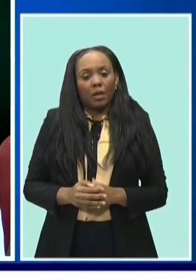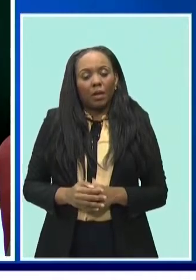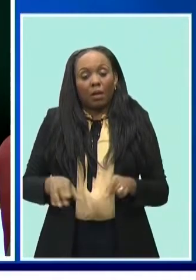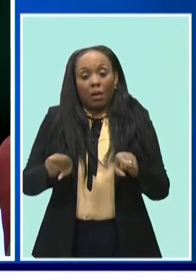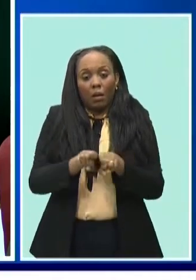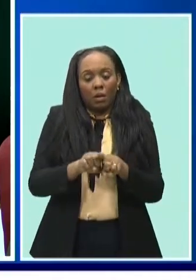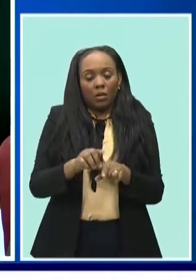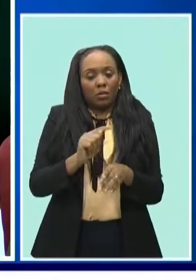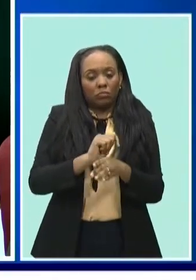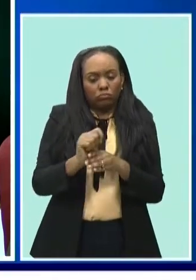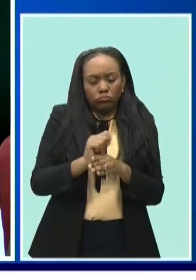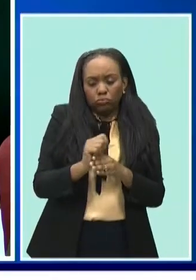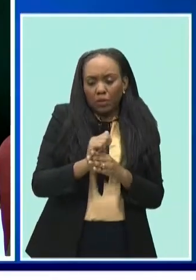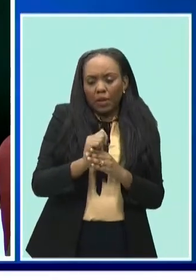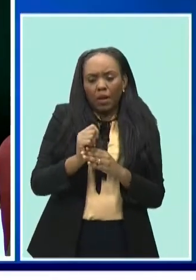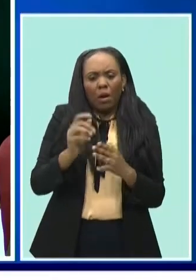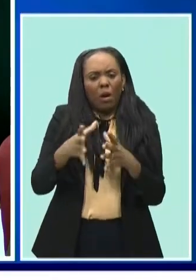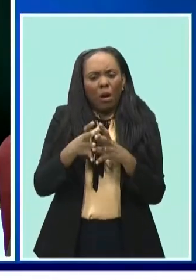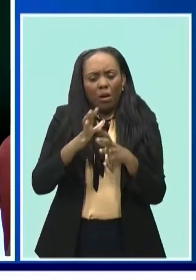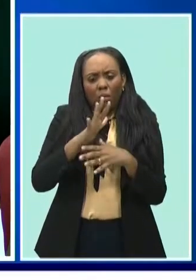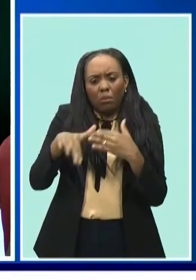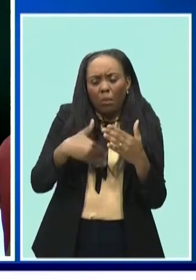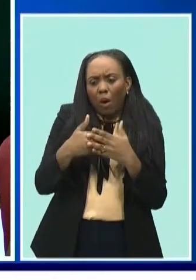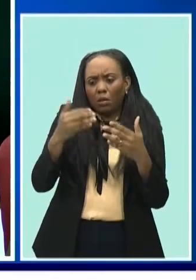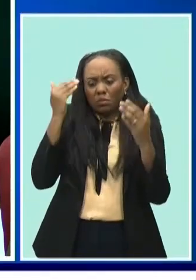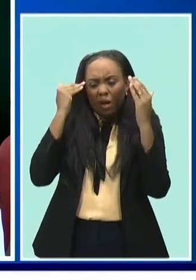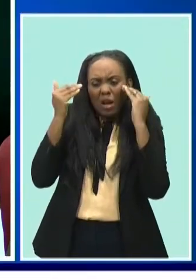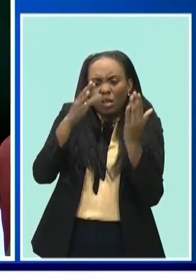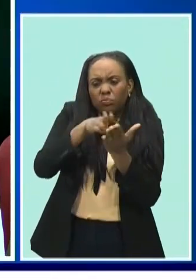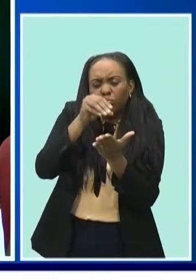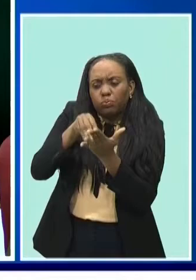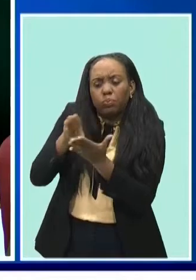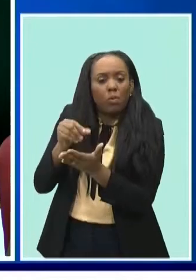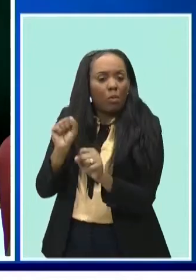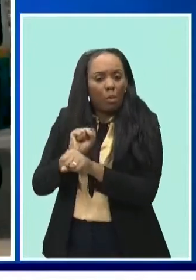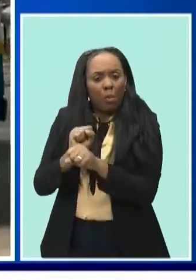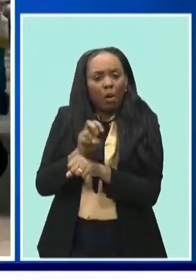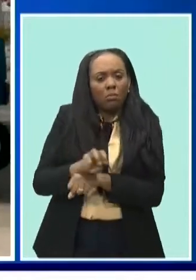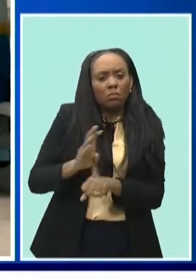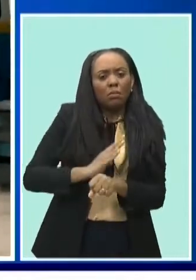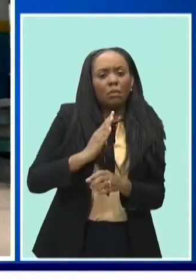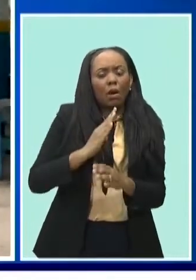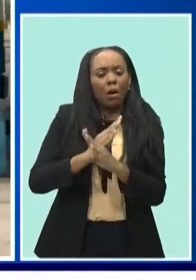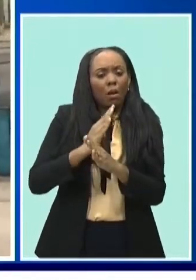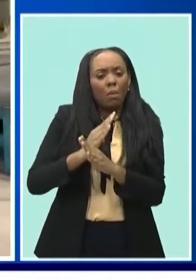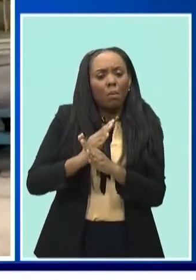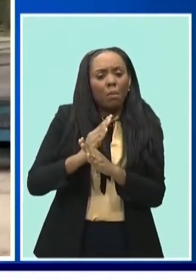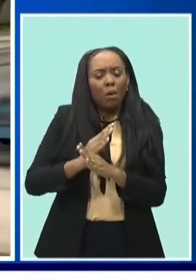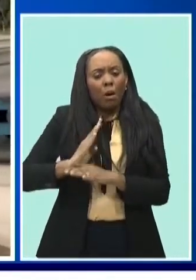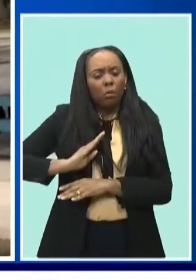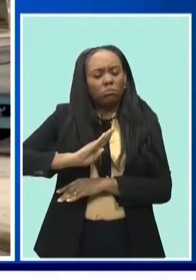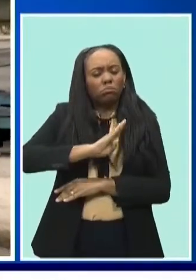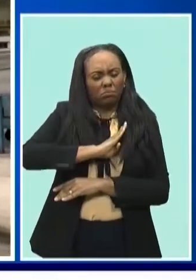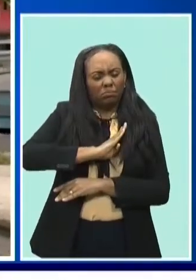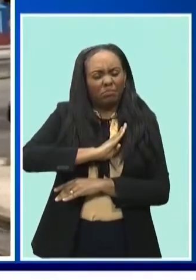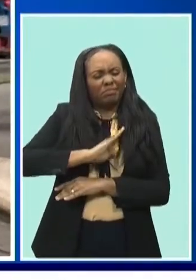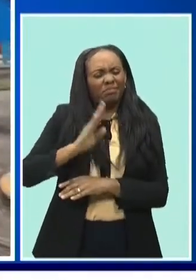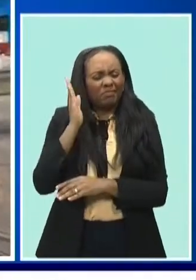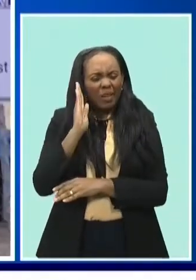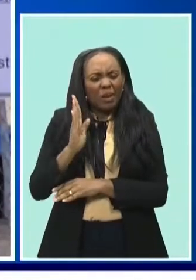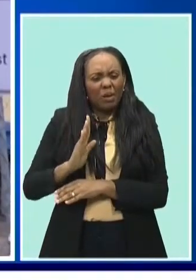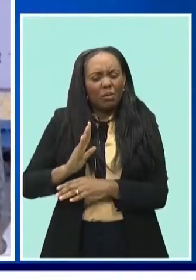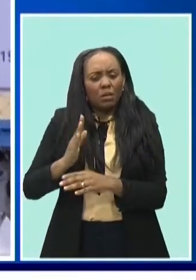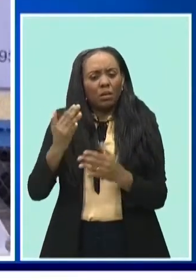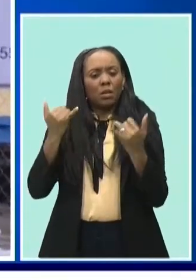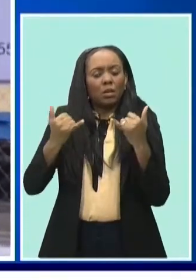and the expertise that they would have gained over the 20 years working at the Transport Board. The buses will be operating with a Transport